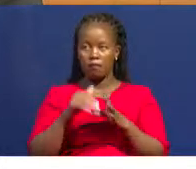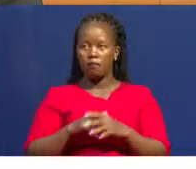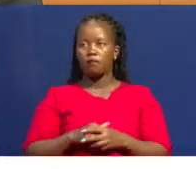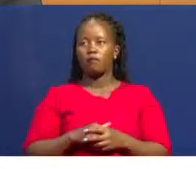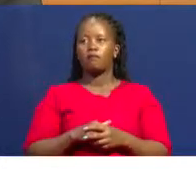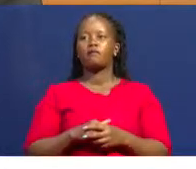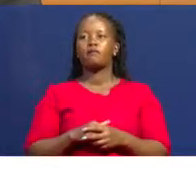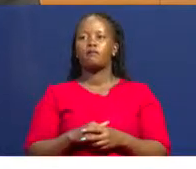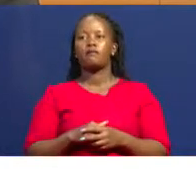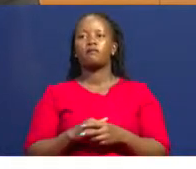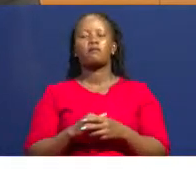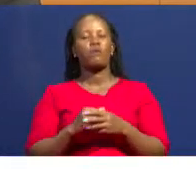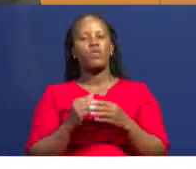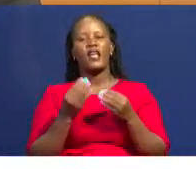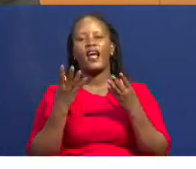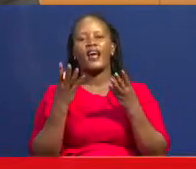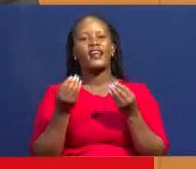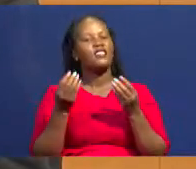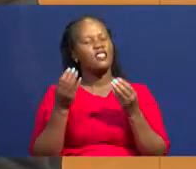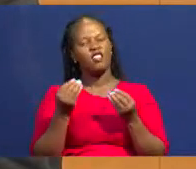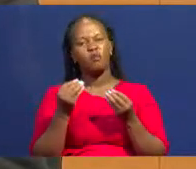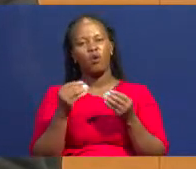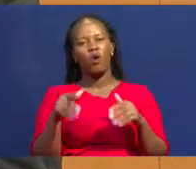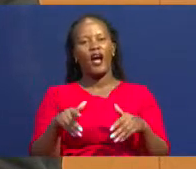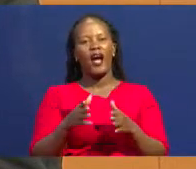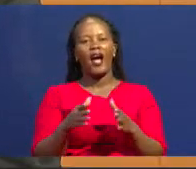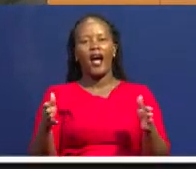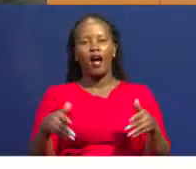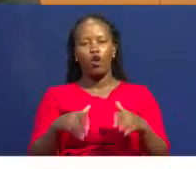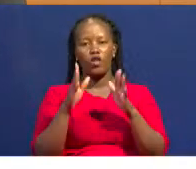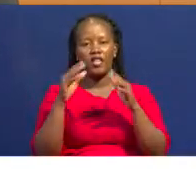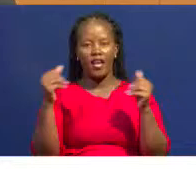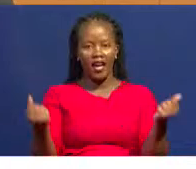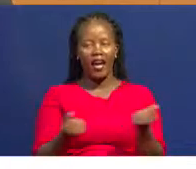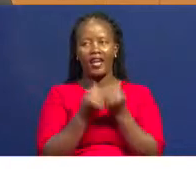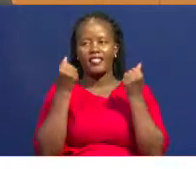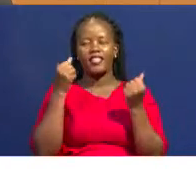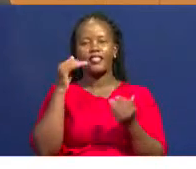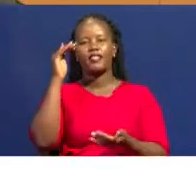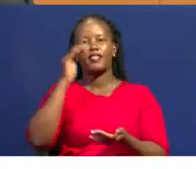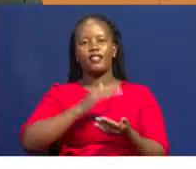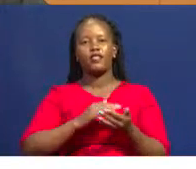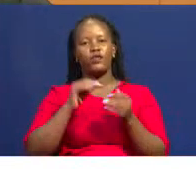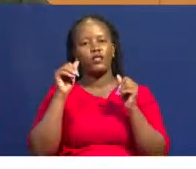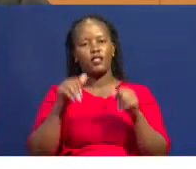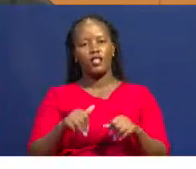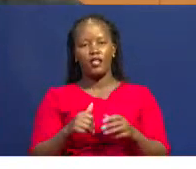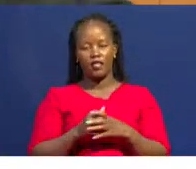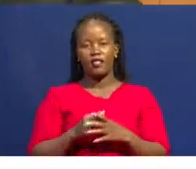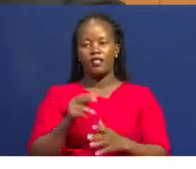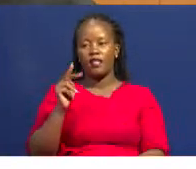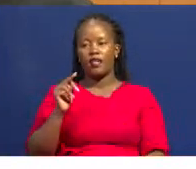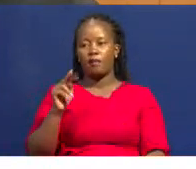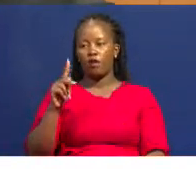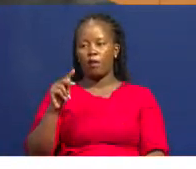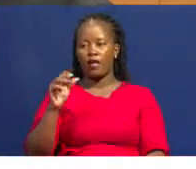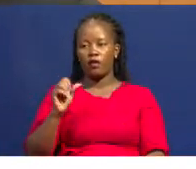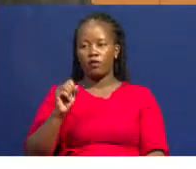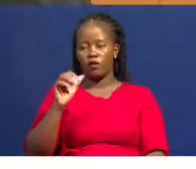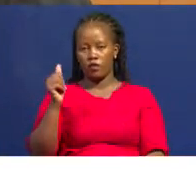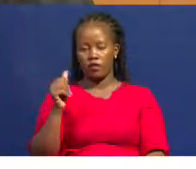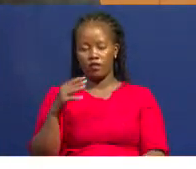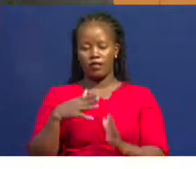simple. Very simple. We can reduce them. NTSA is the leader. Let NTSA involve all